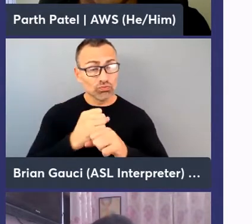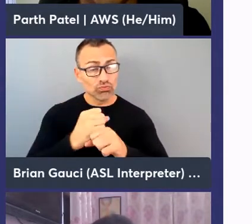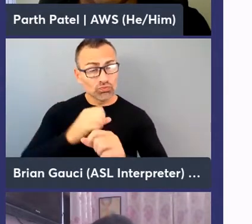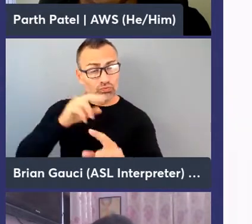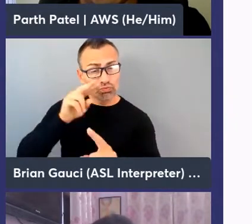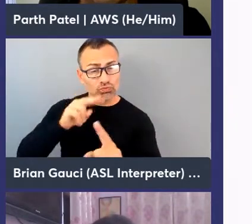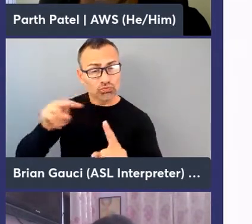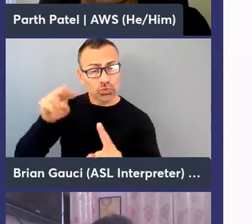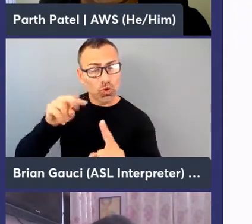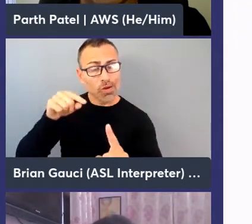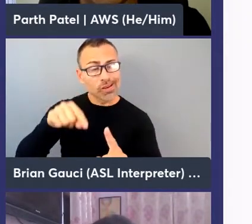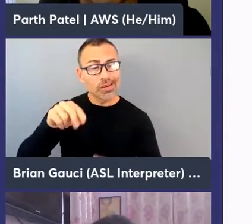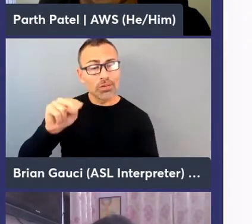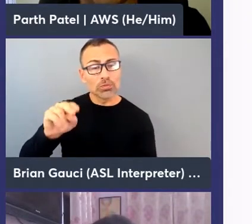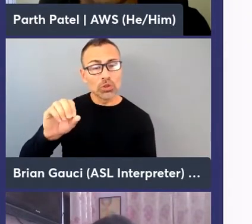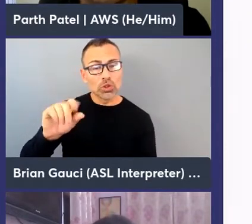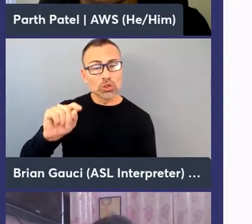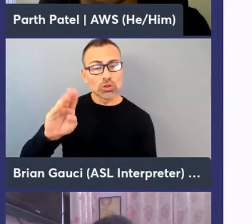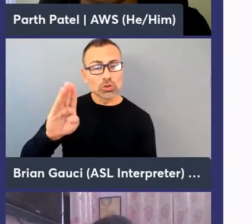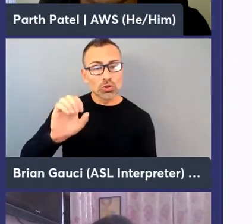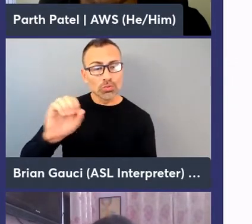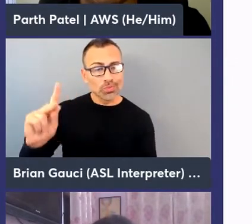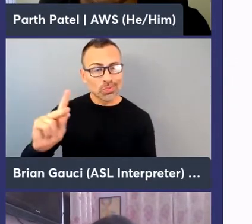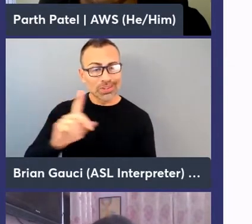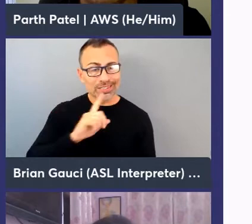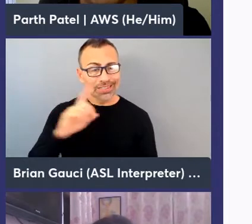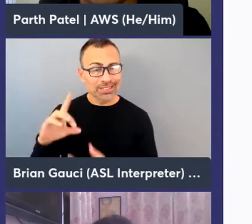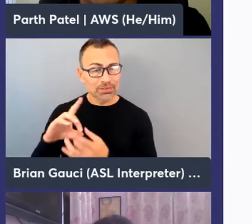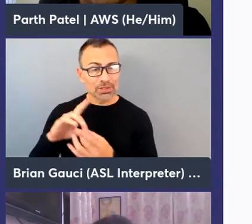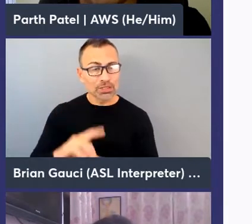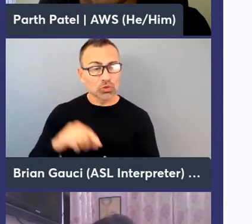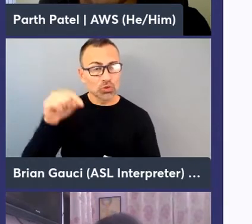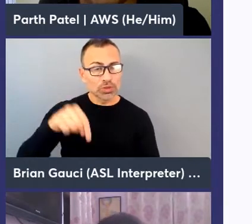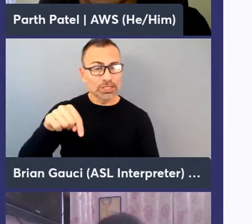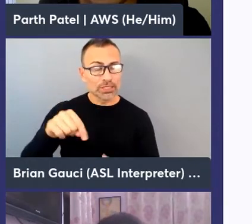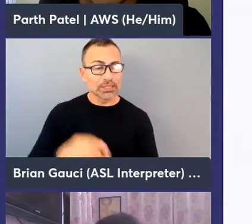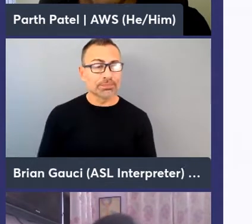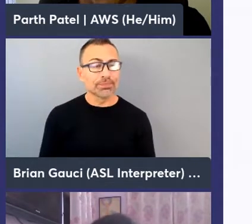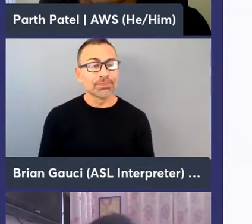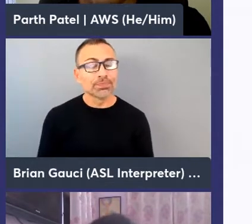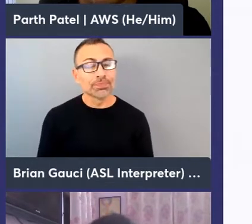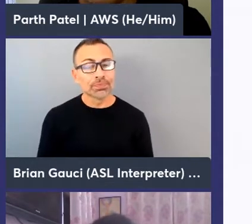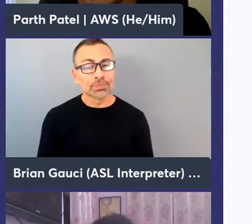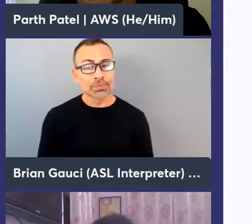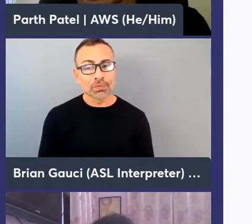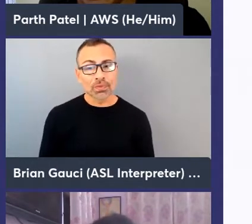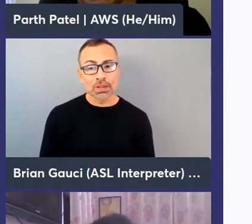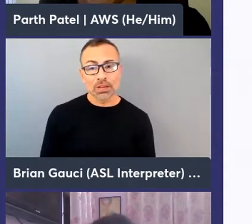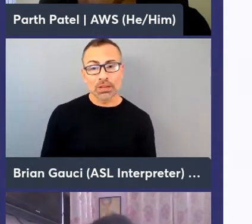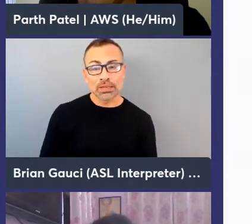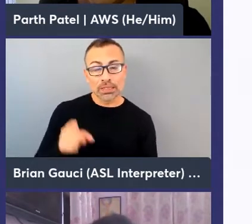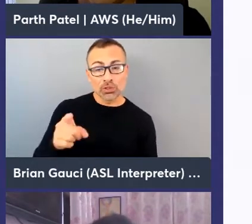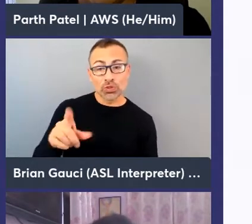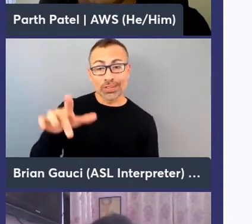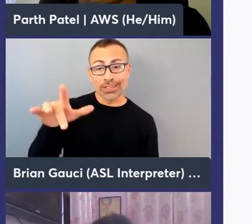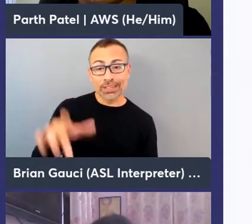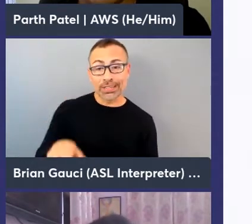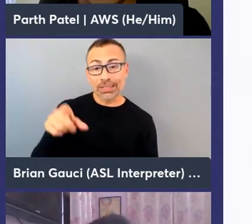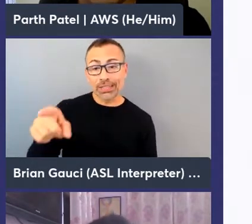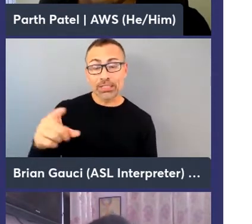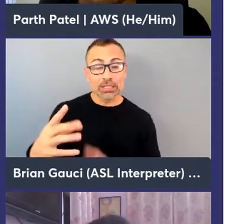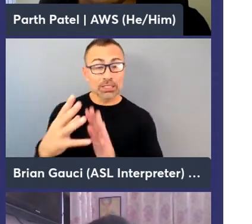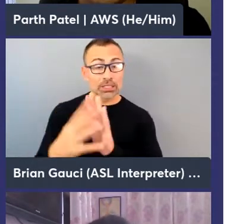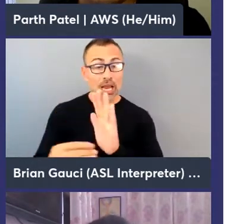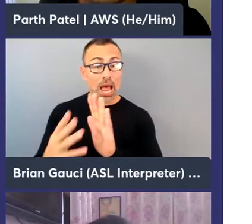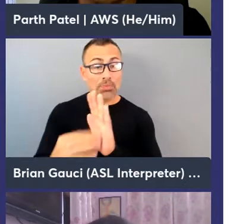that is part of this particular sample. You can click this copy to project button. When you